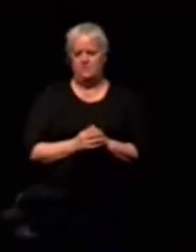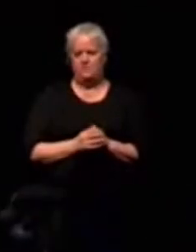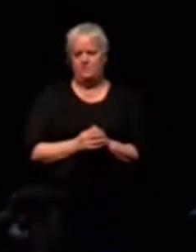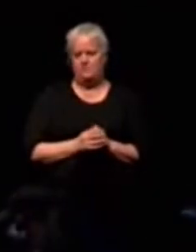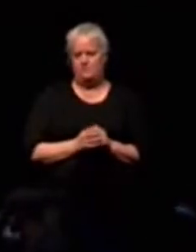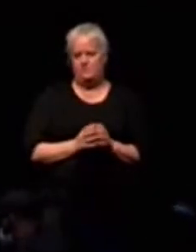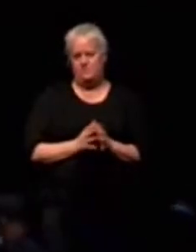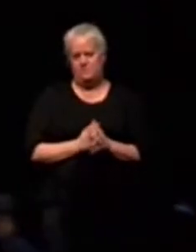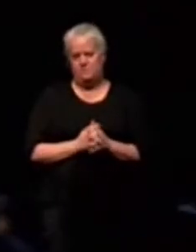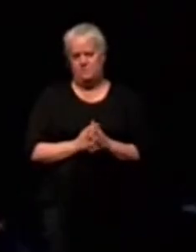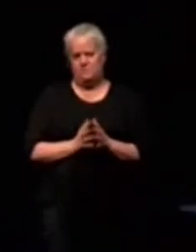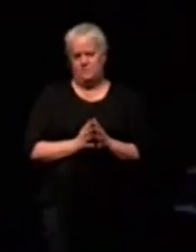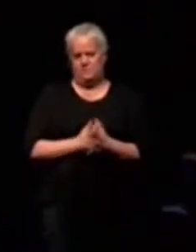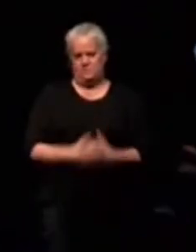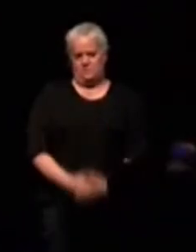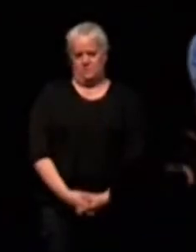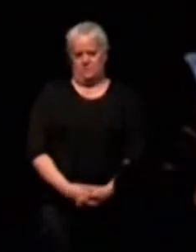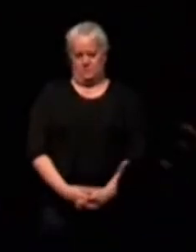Thank you.